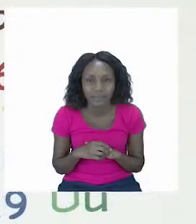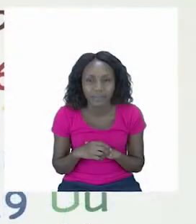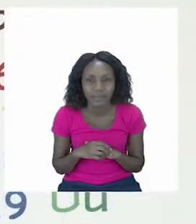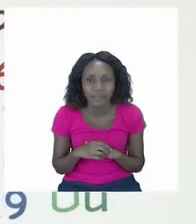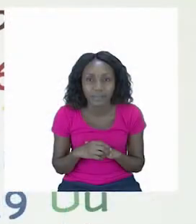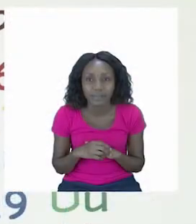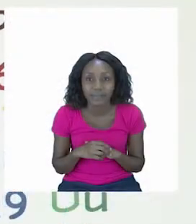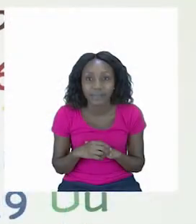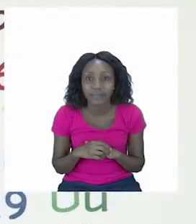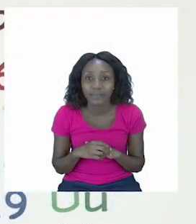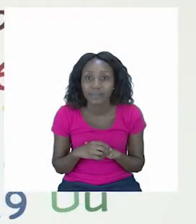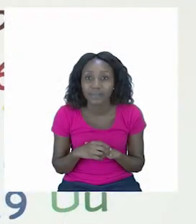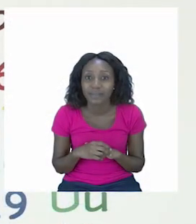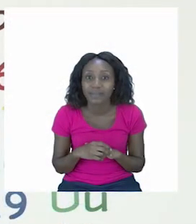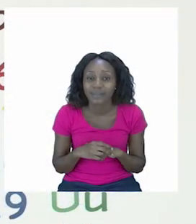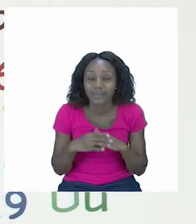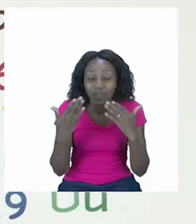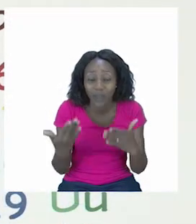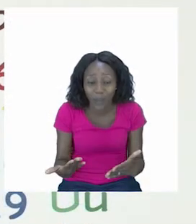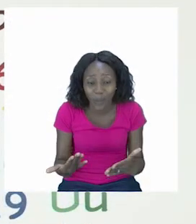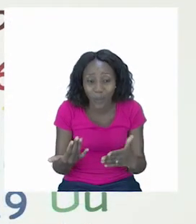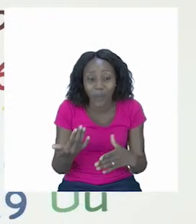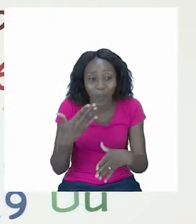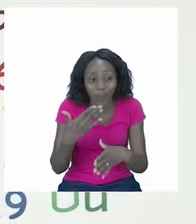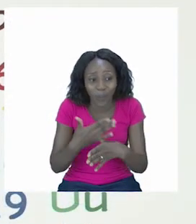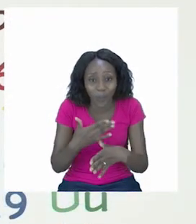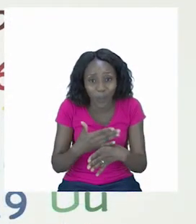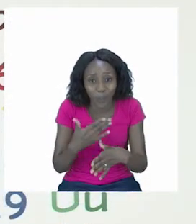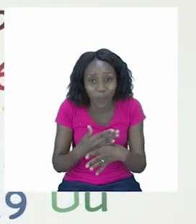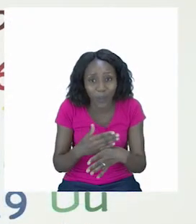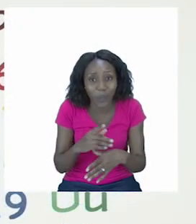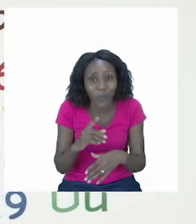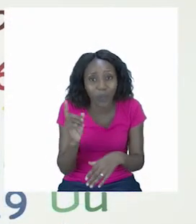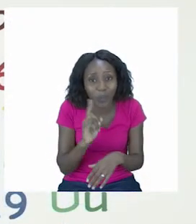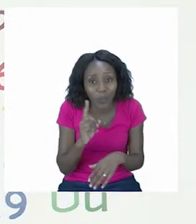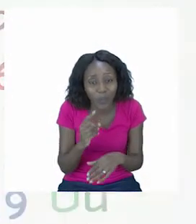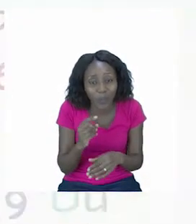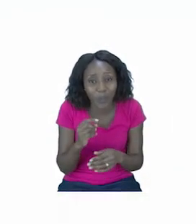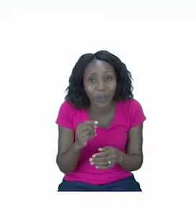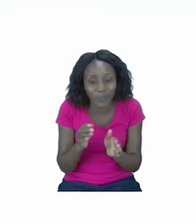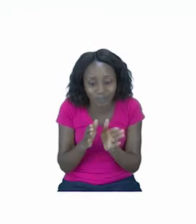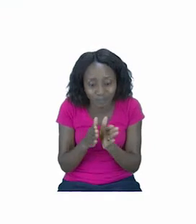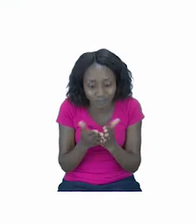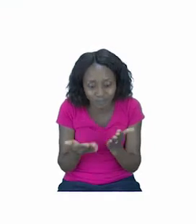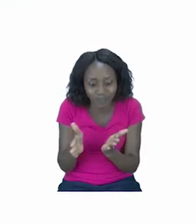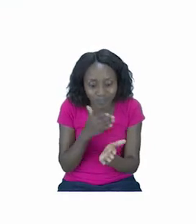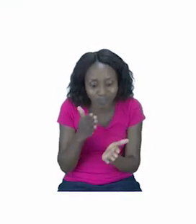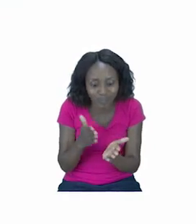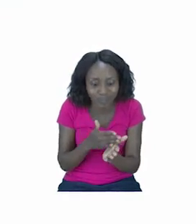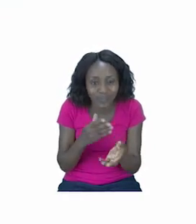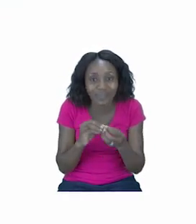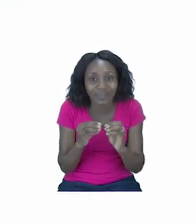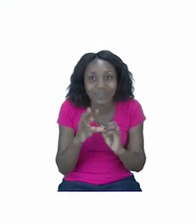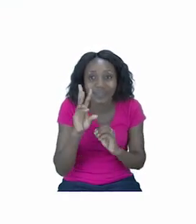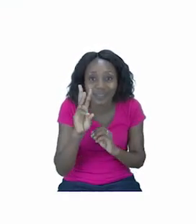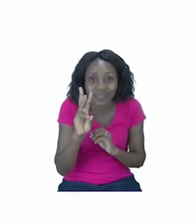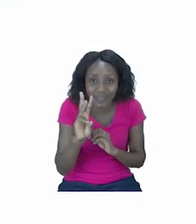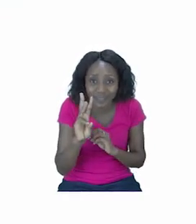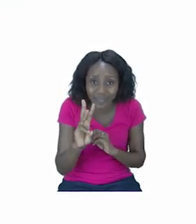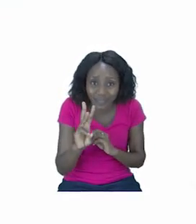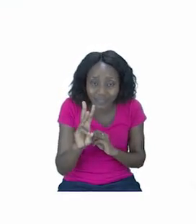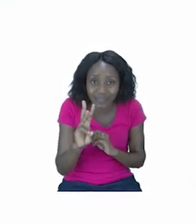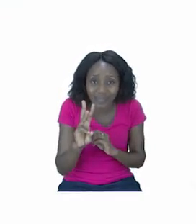Our first exercise is going to be coming from page 6. On page 6, you